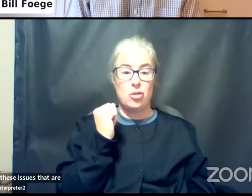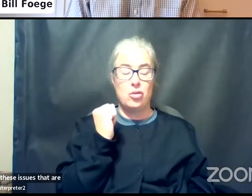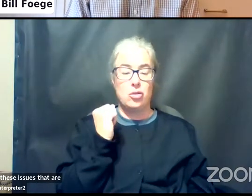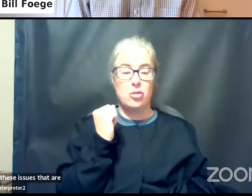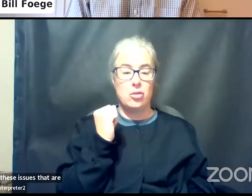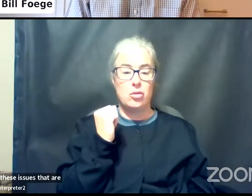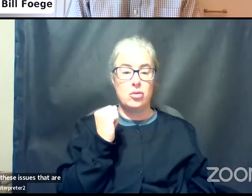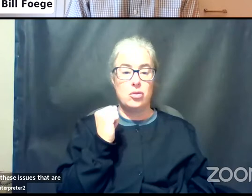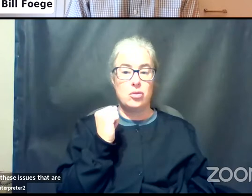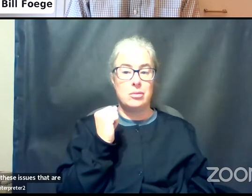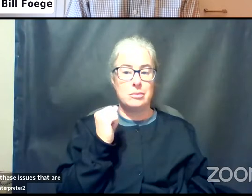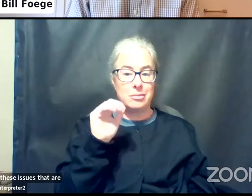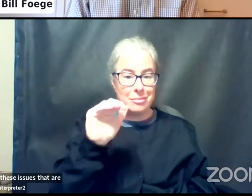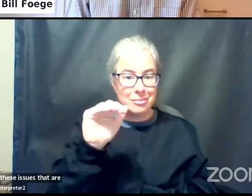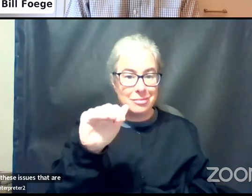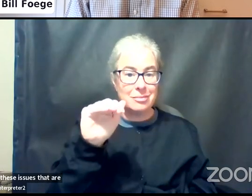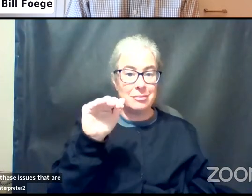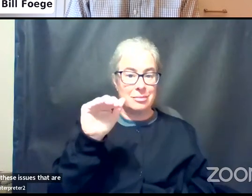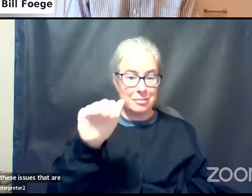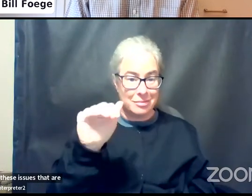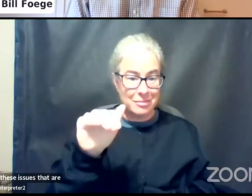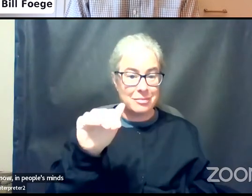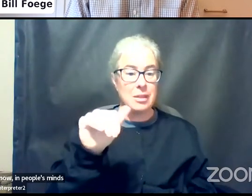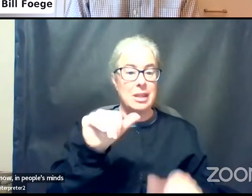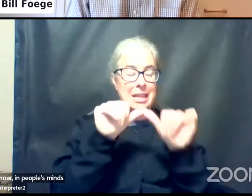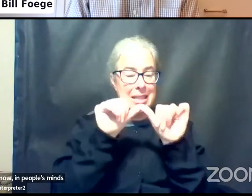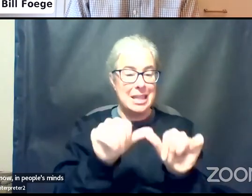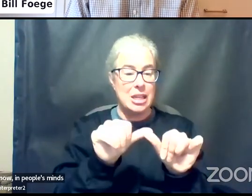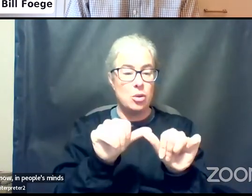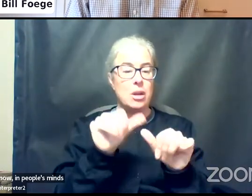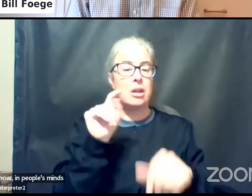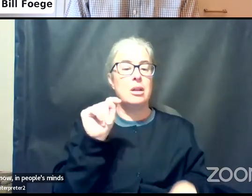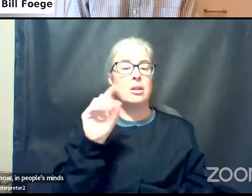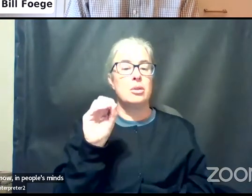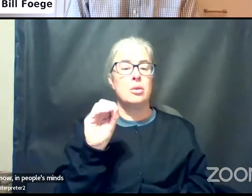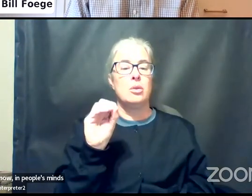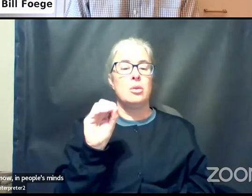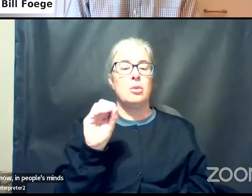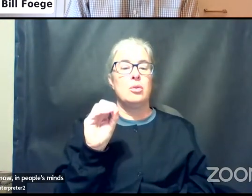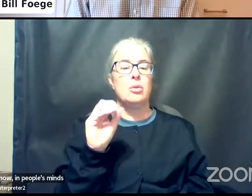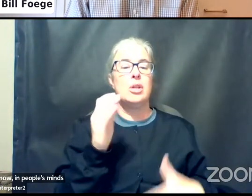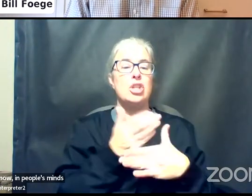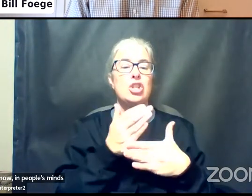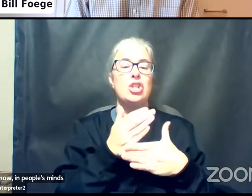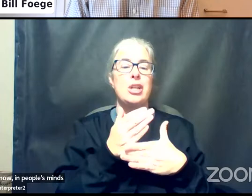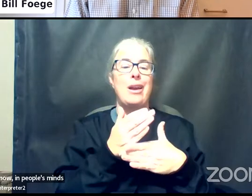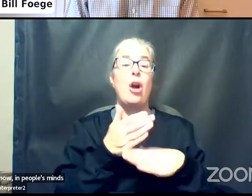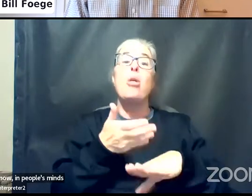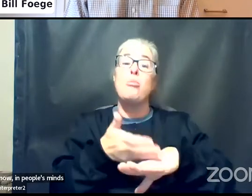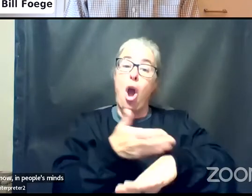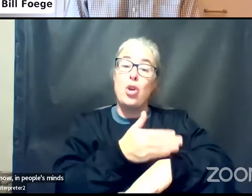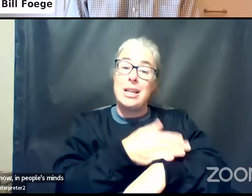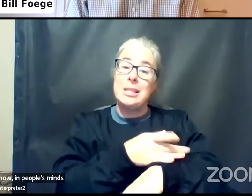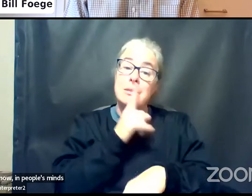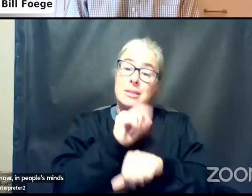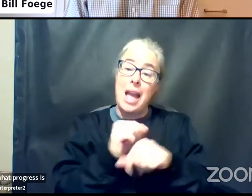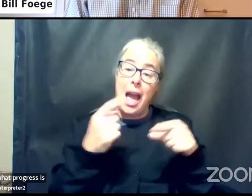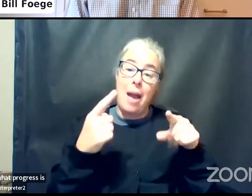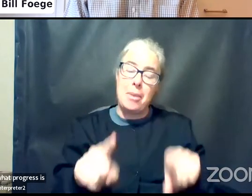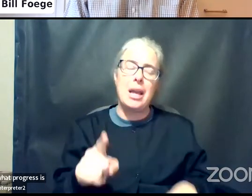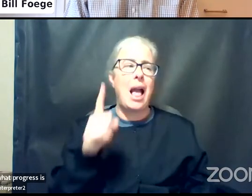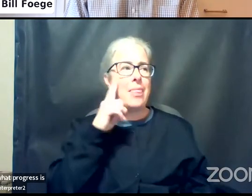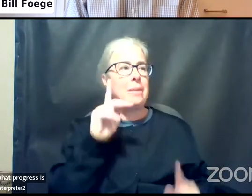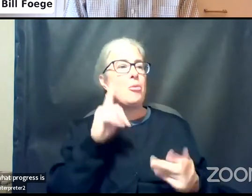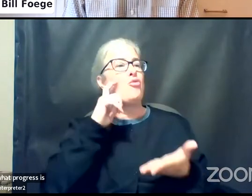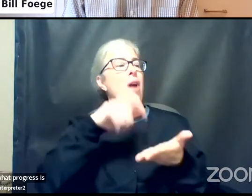um you know in people's minds and continue to to um share what progress is happening because I think when